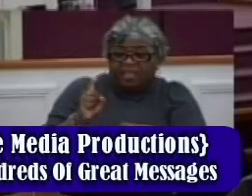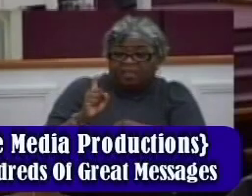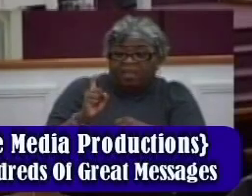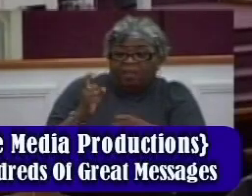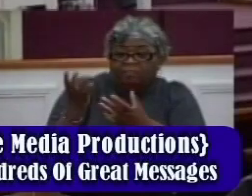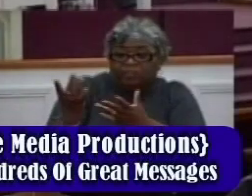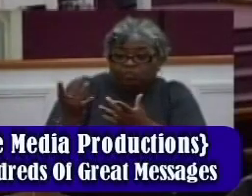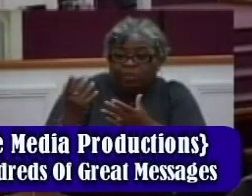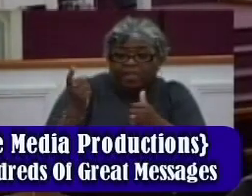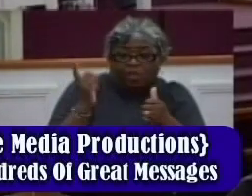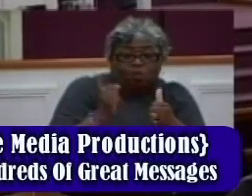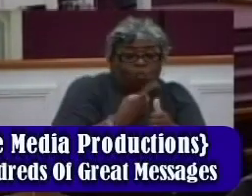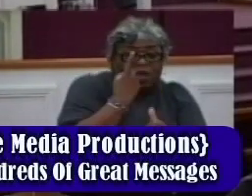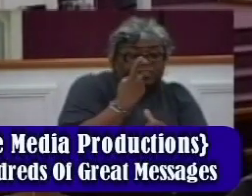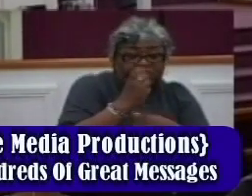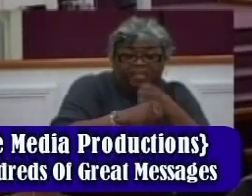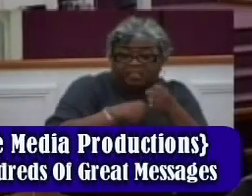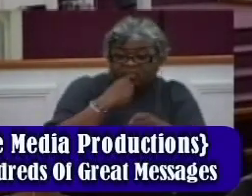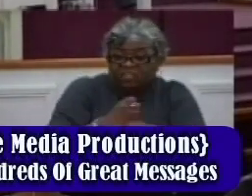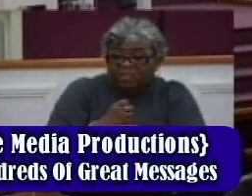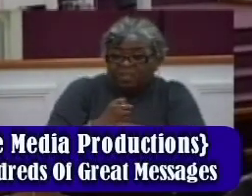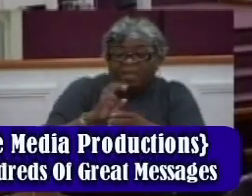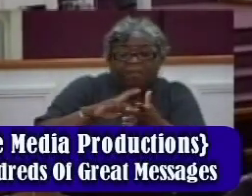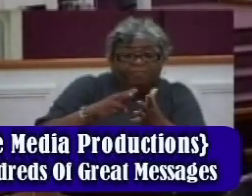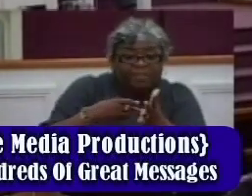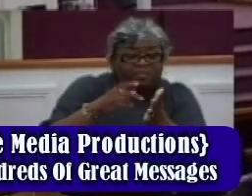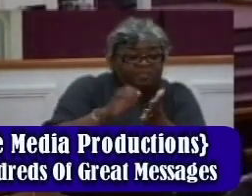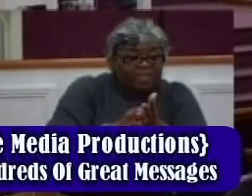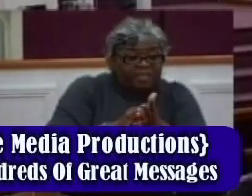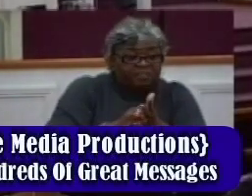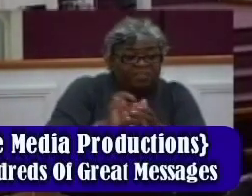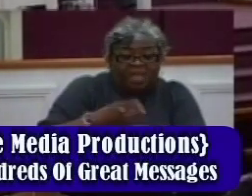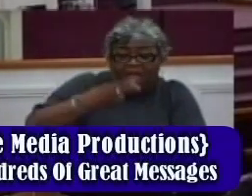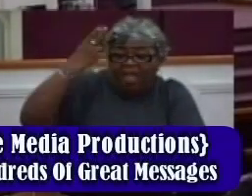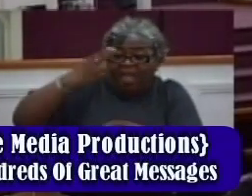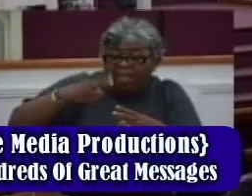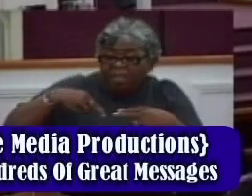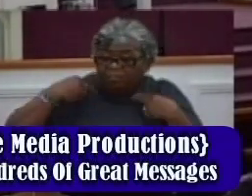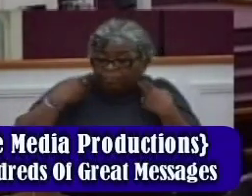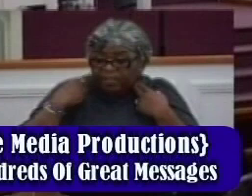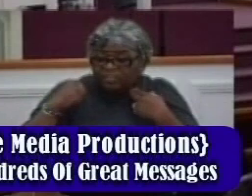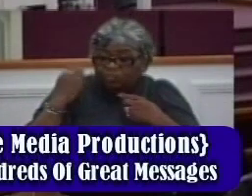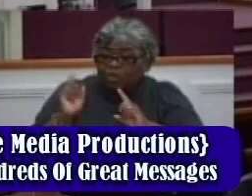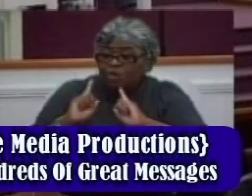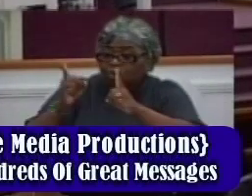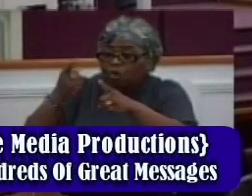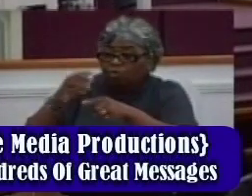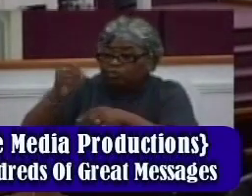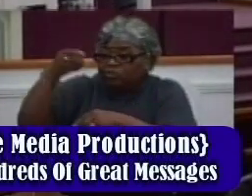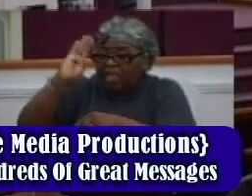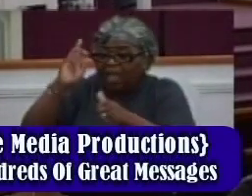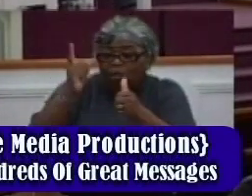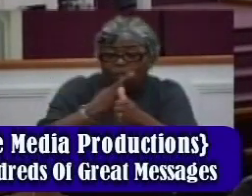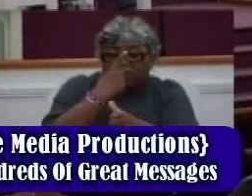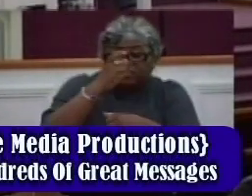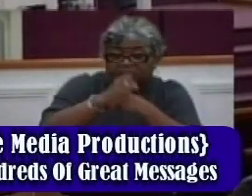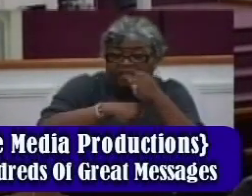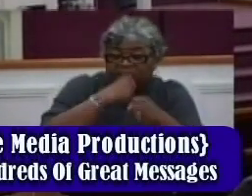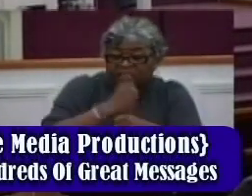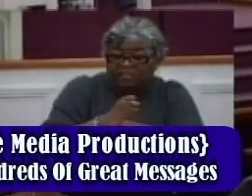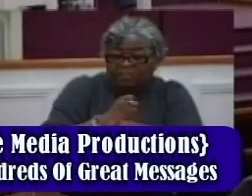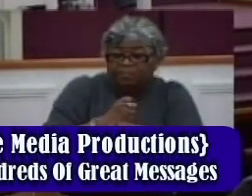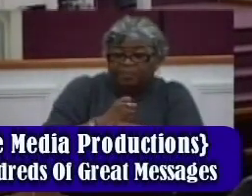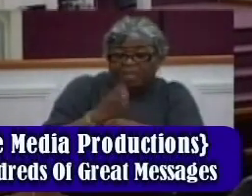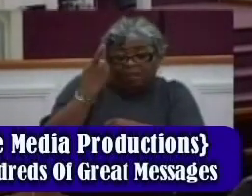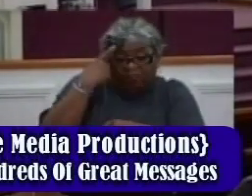wait once a year, meaning that the high priest would go to God once a year